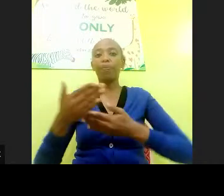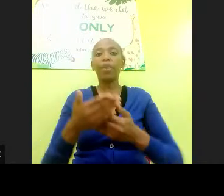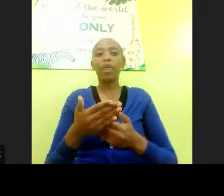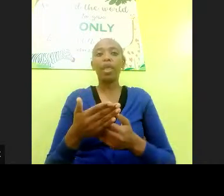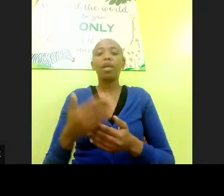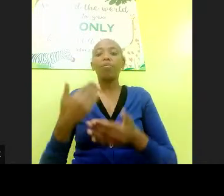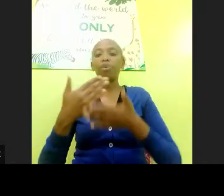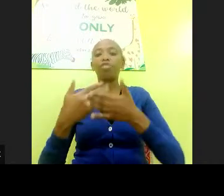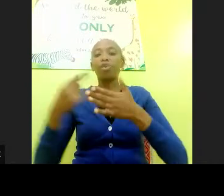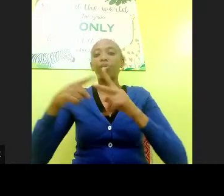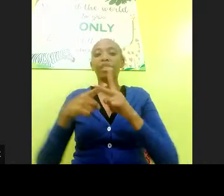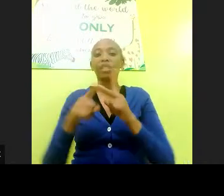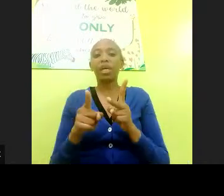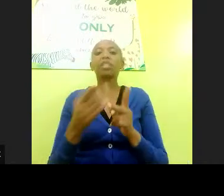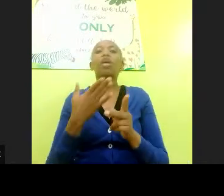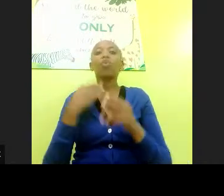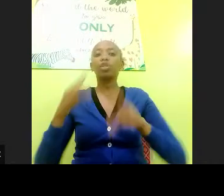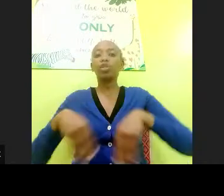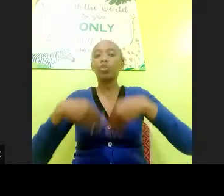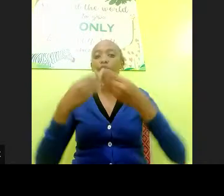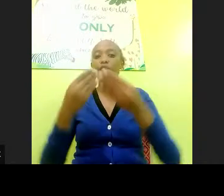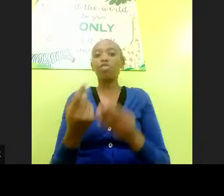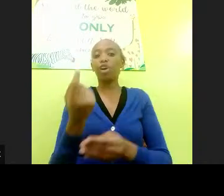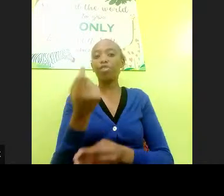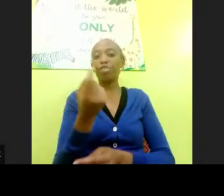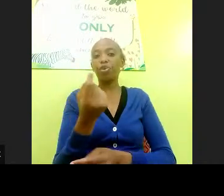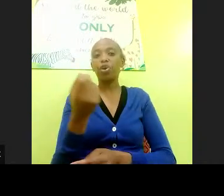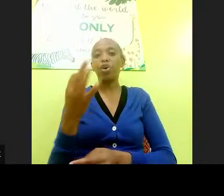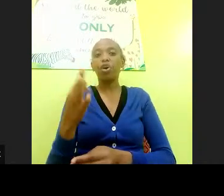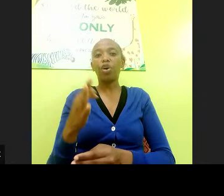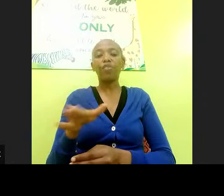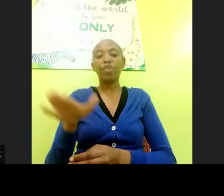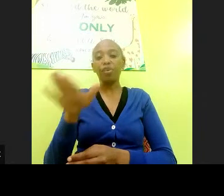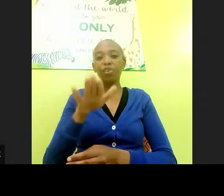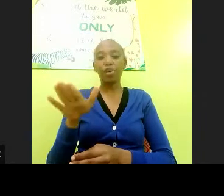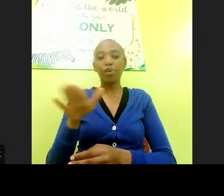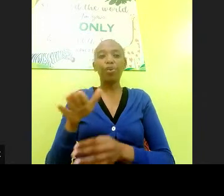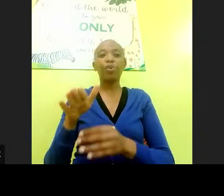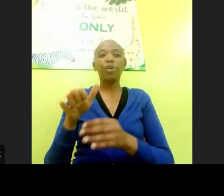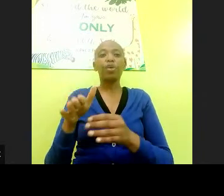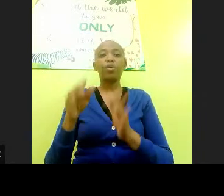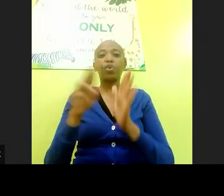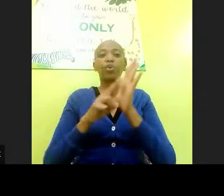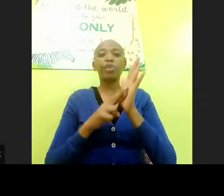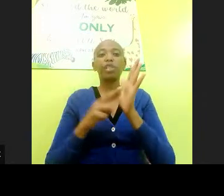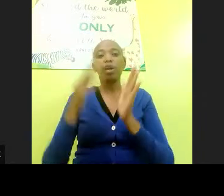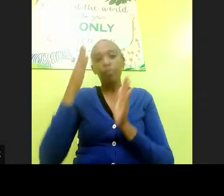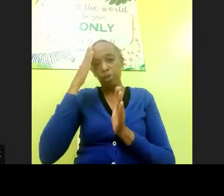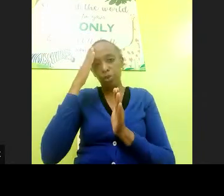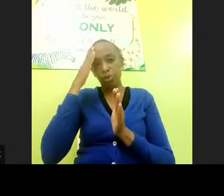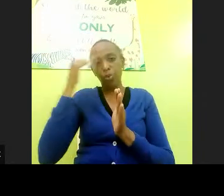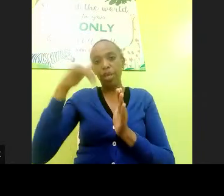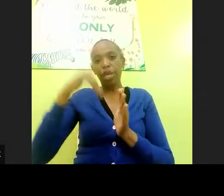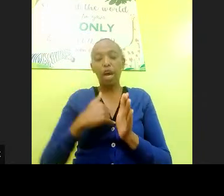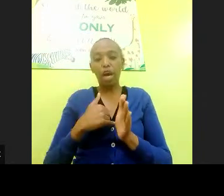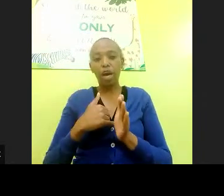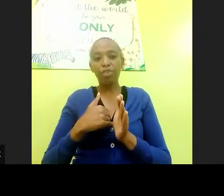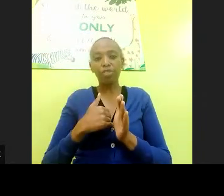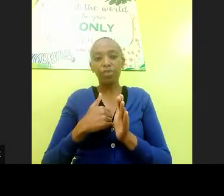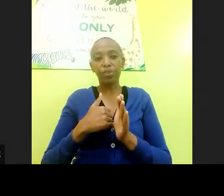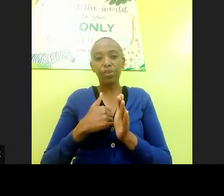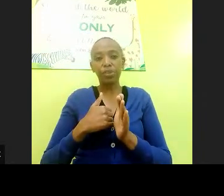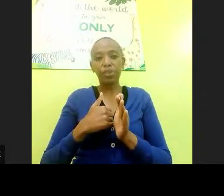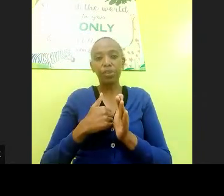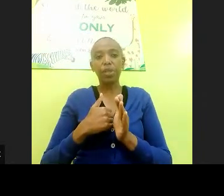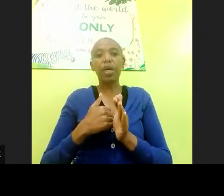Before we start off, I'll just give you a few of the platform functions. Please note we do have simultaneous interpretation available